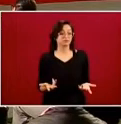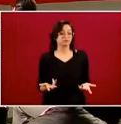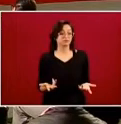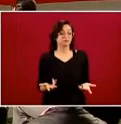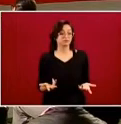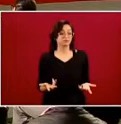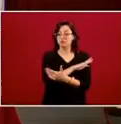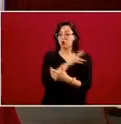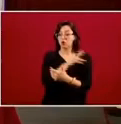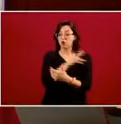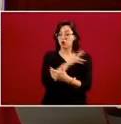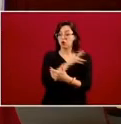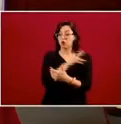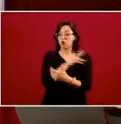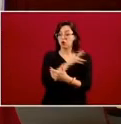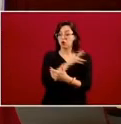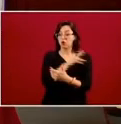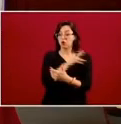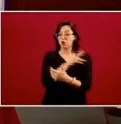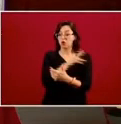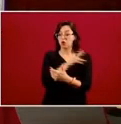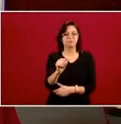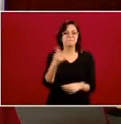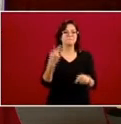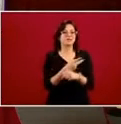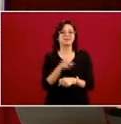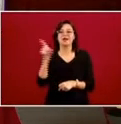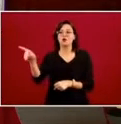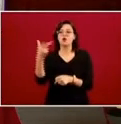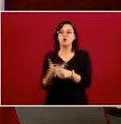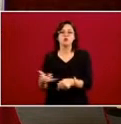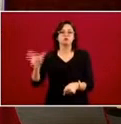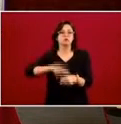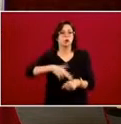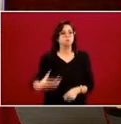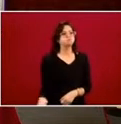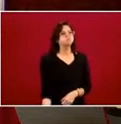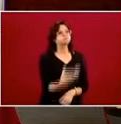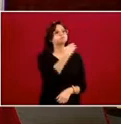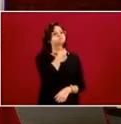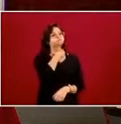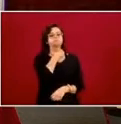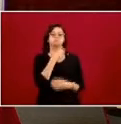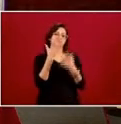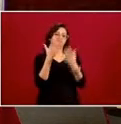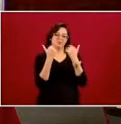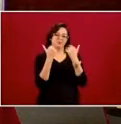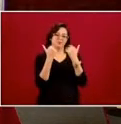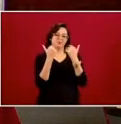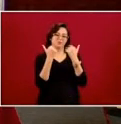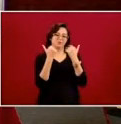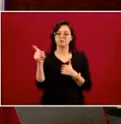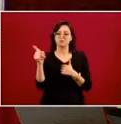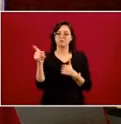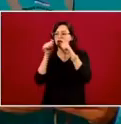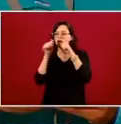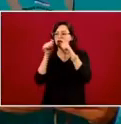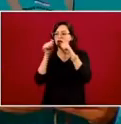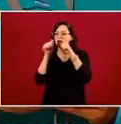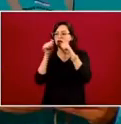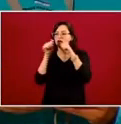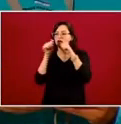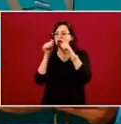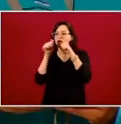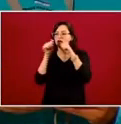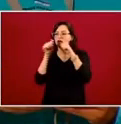rate. So if these people avoid going to, because they will have a natural recovering process, if they